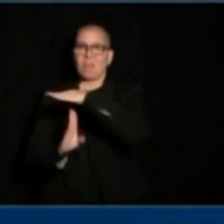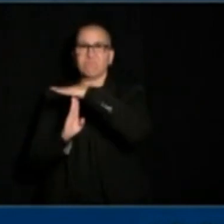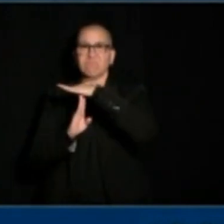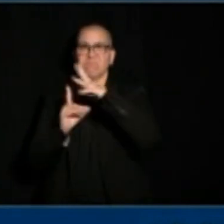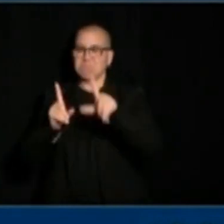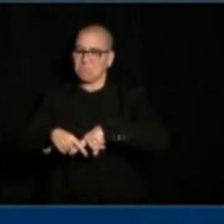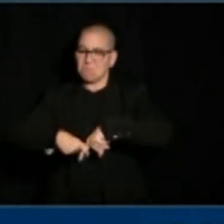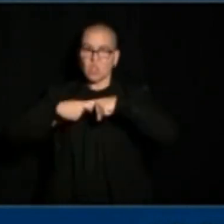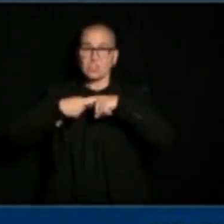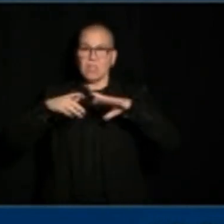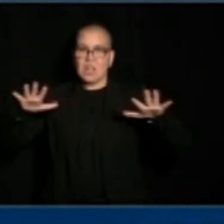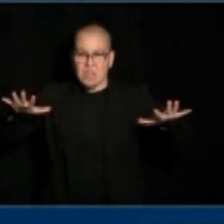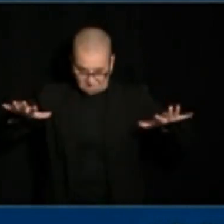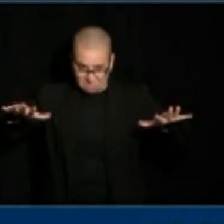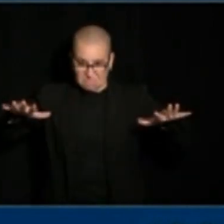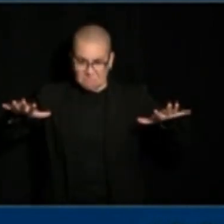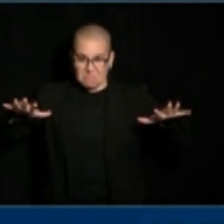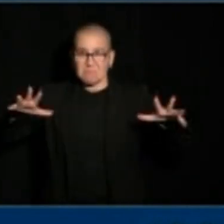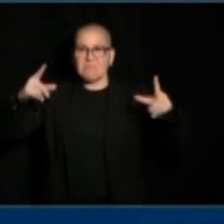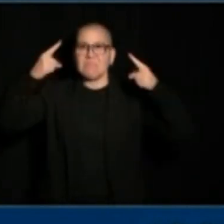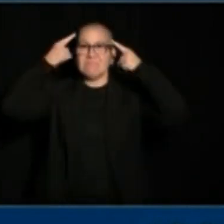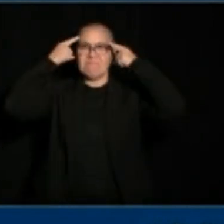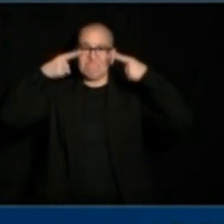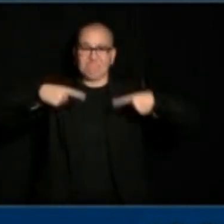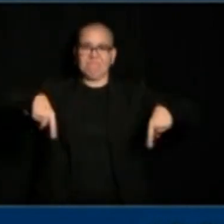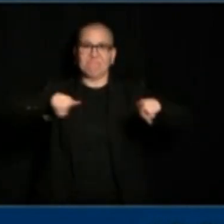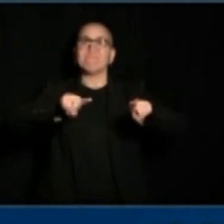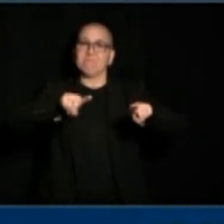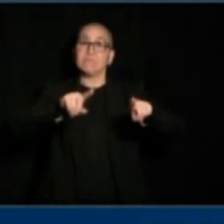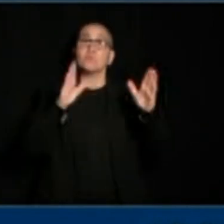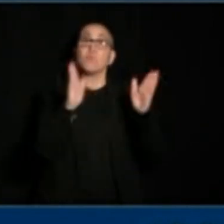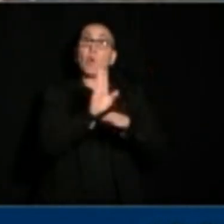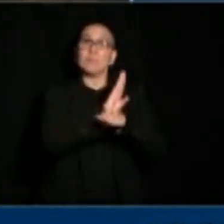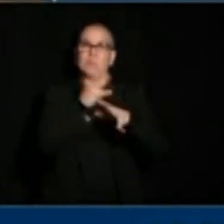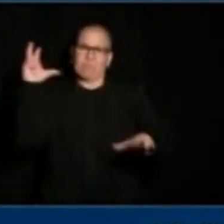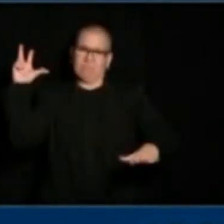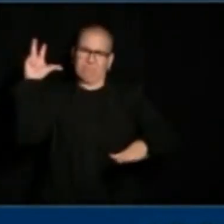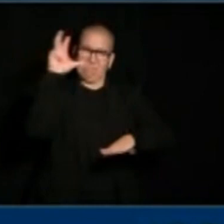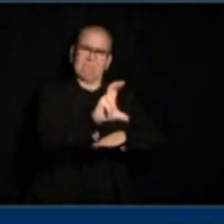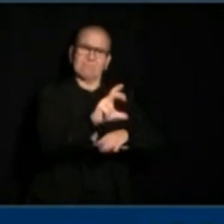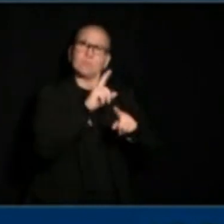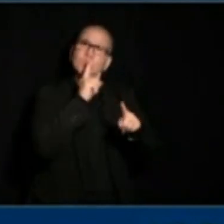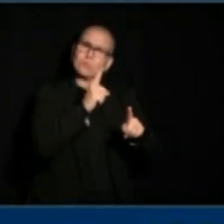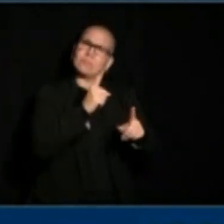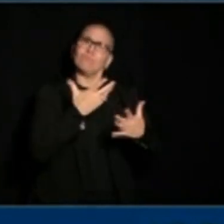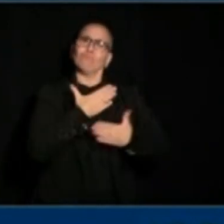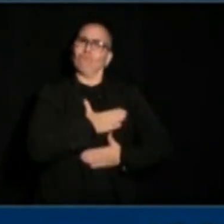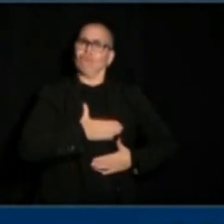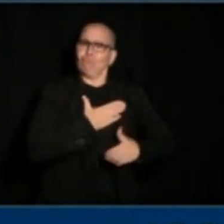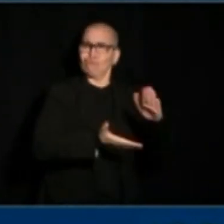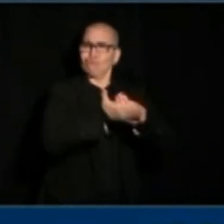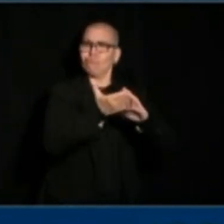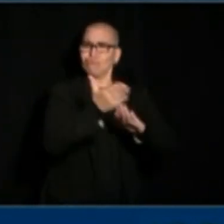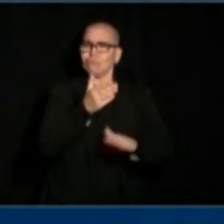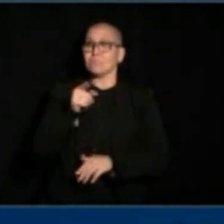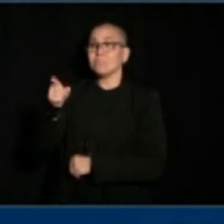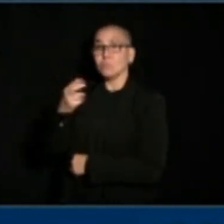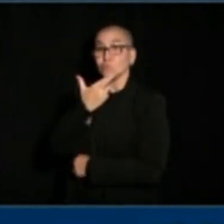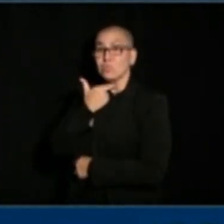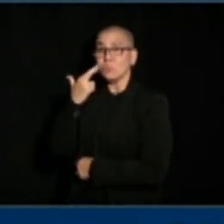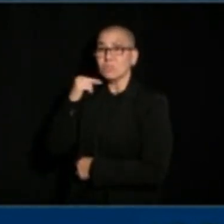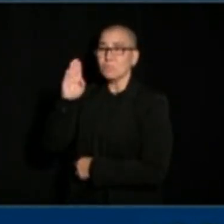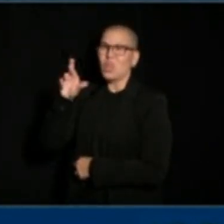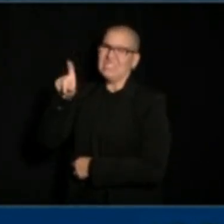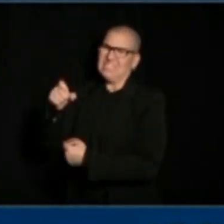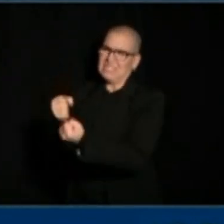those small business owners, especially in the hospitality industry, the help they need. And to the workers who are out there who are worried